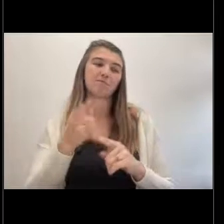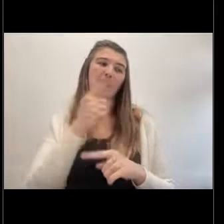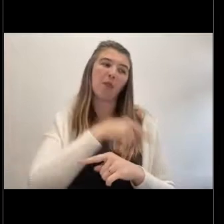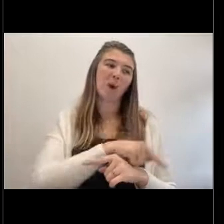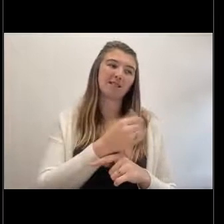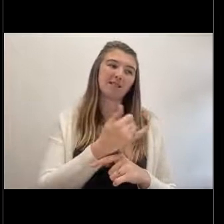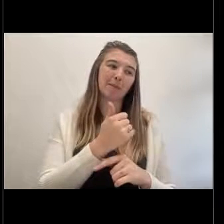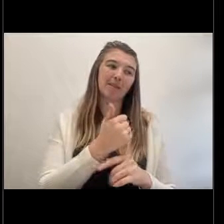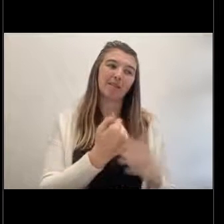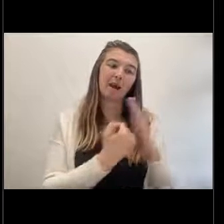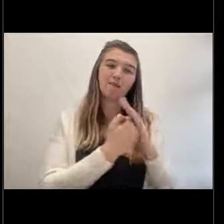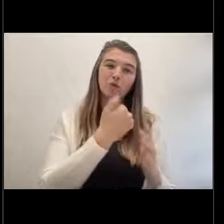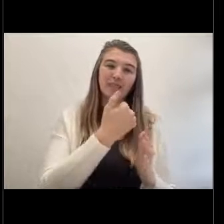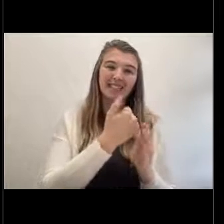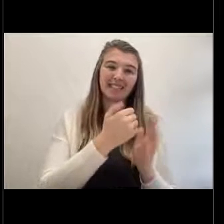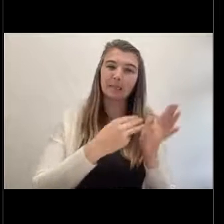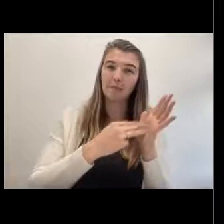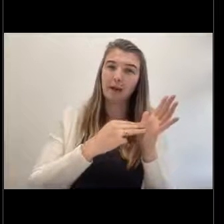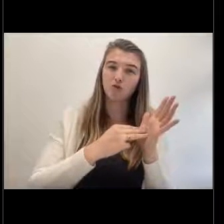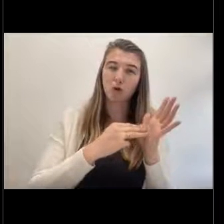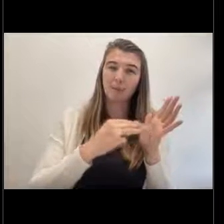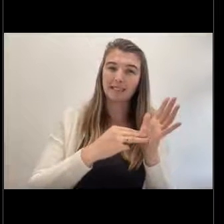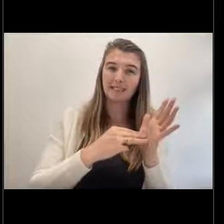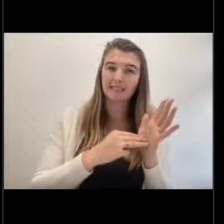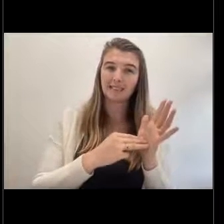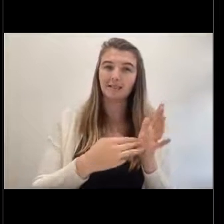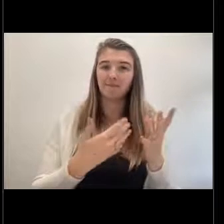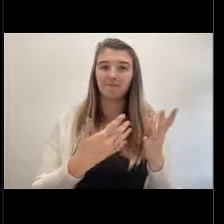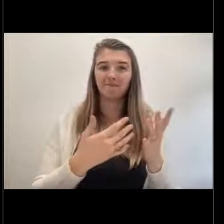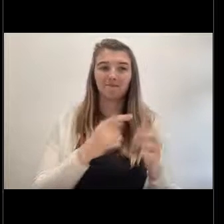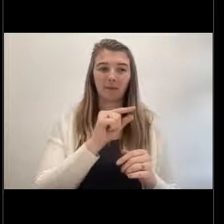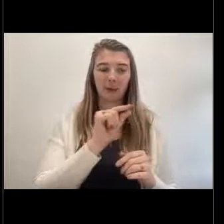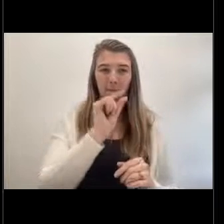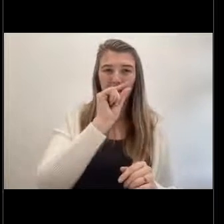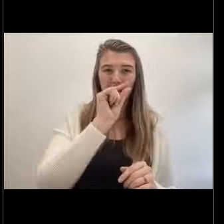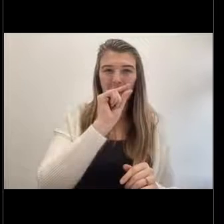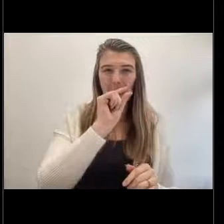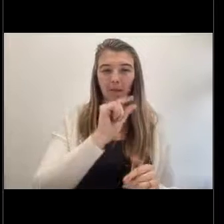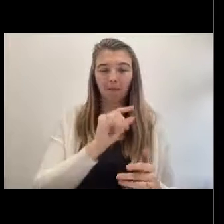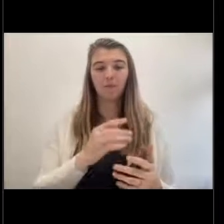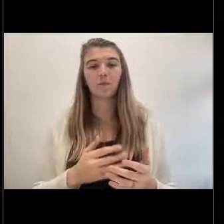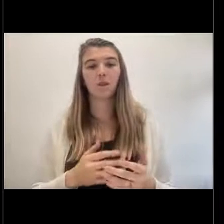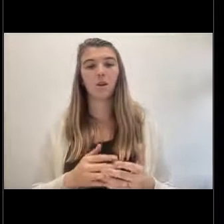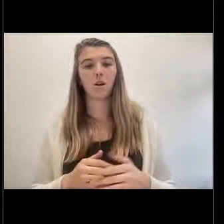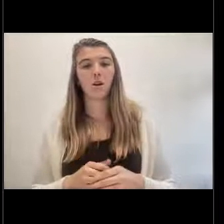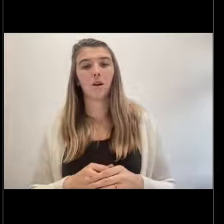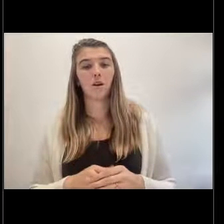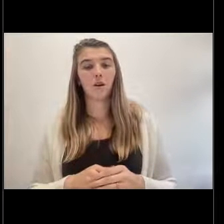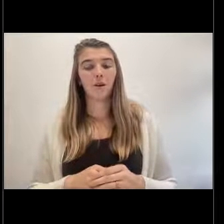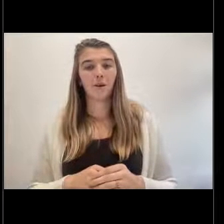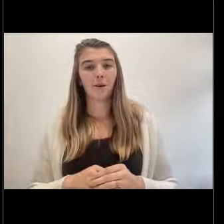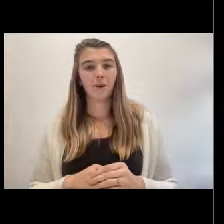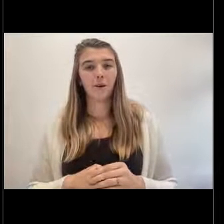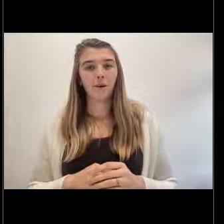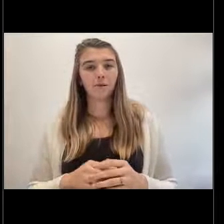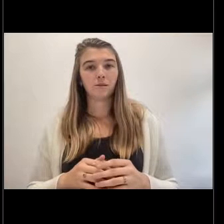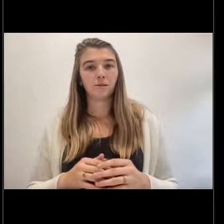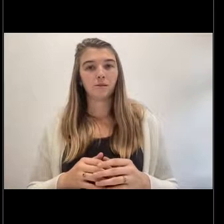10 micrometers as the minimum spatial resolution at the moment for